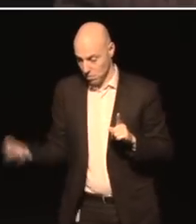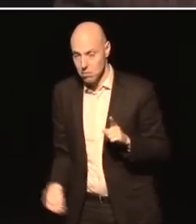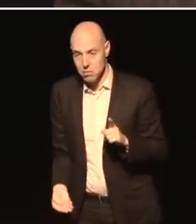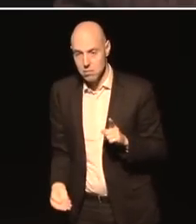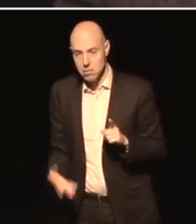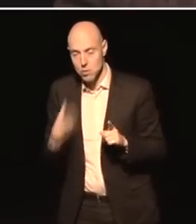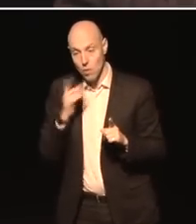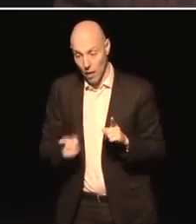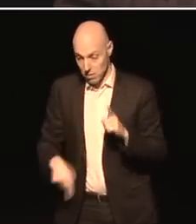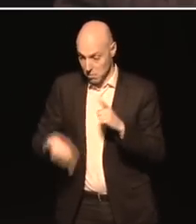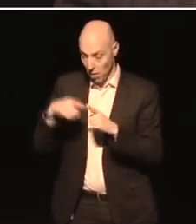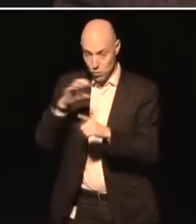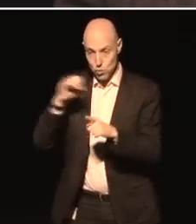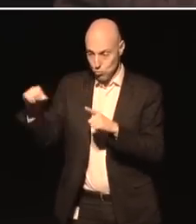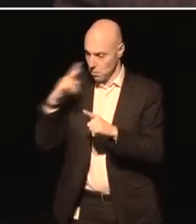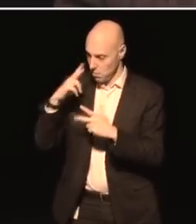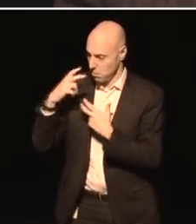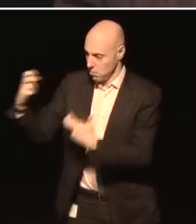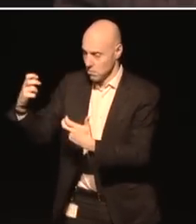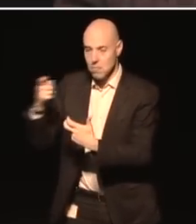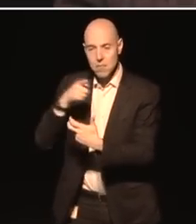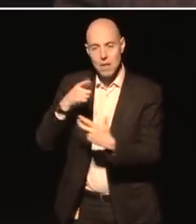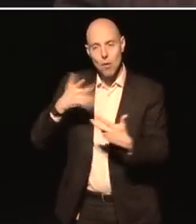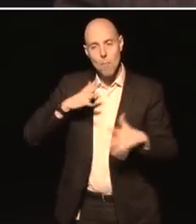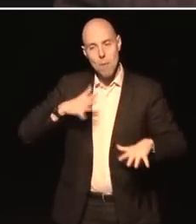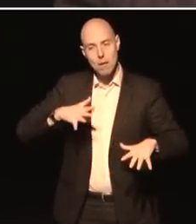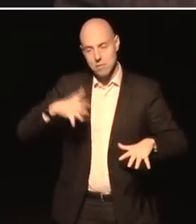and around Europe. So I think that's, again,